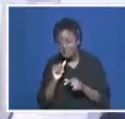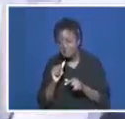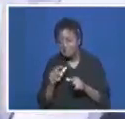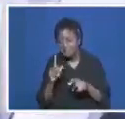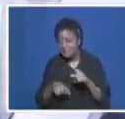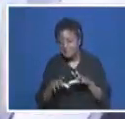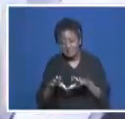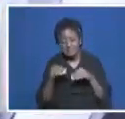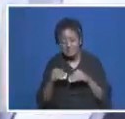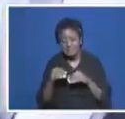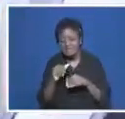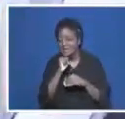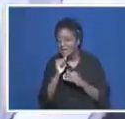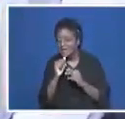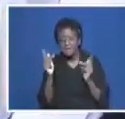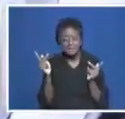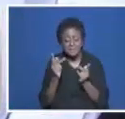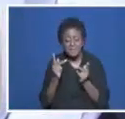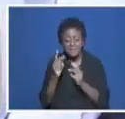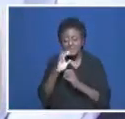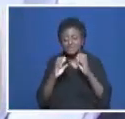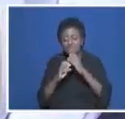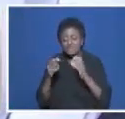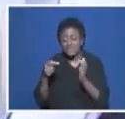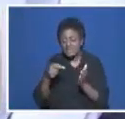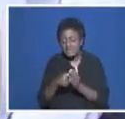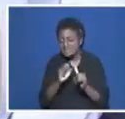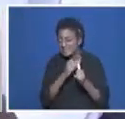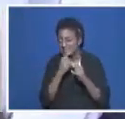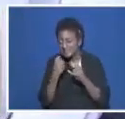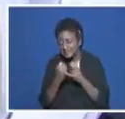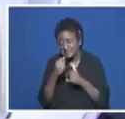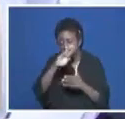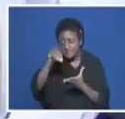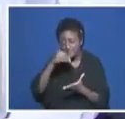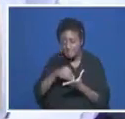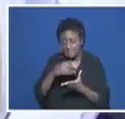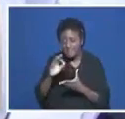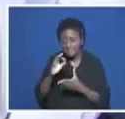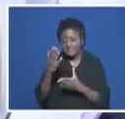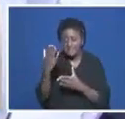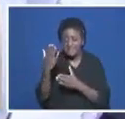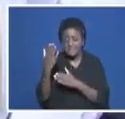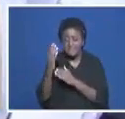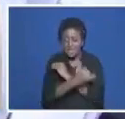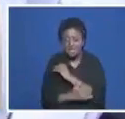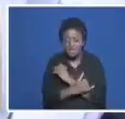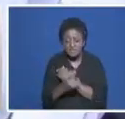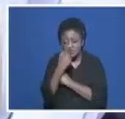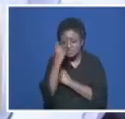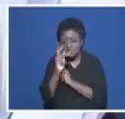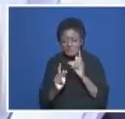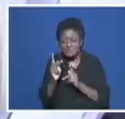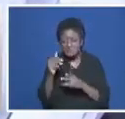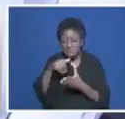unpermitted construction of this magnitude in the middle of the country, because the people in these communities